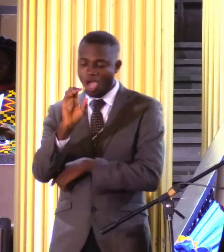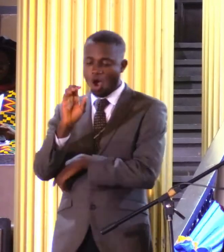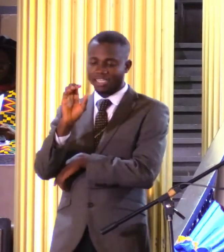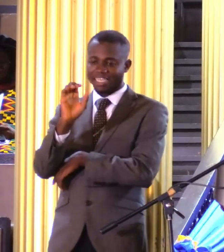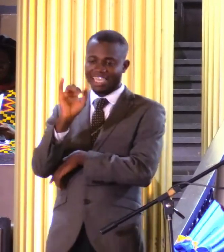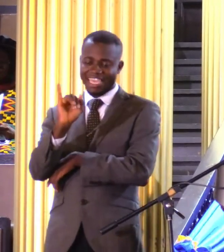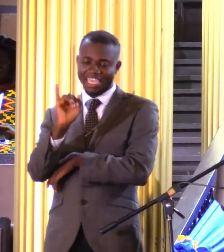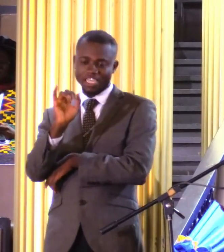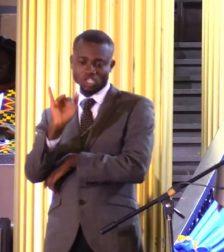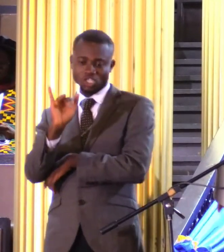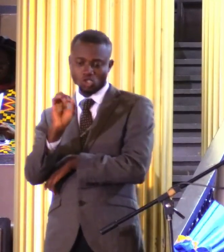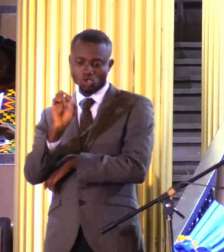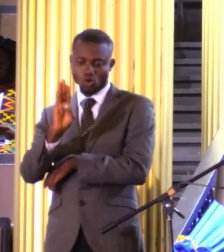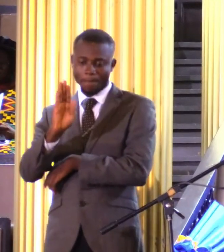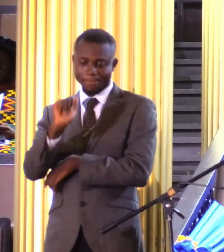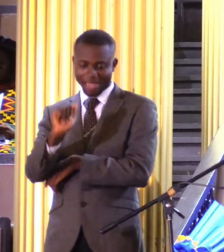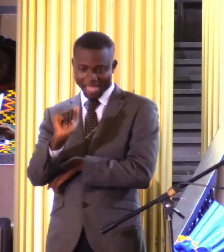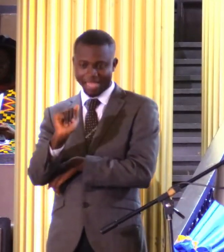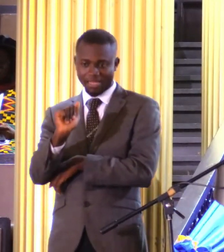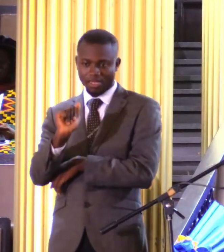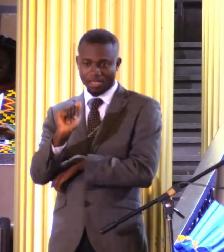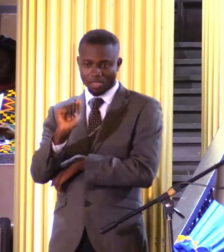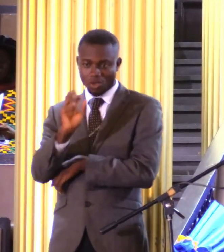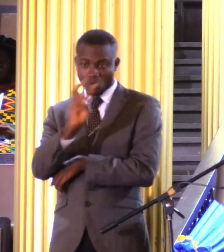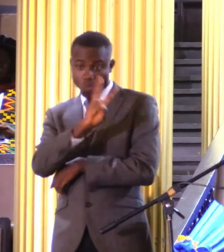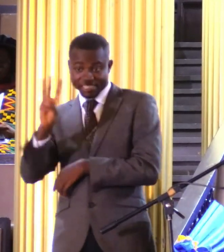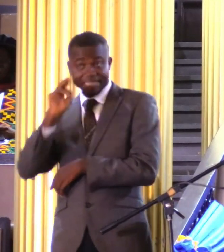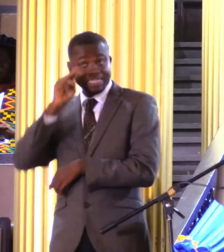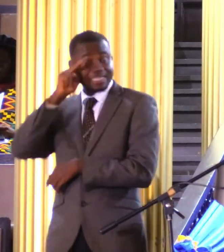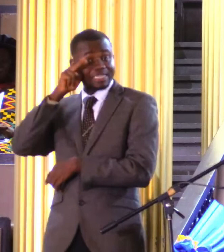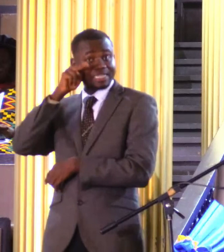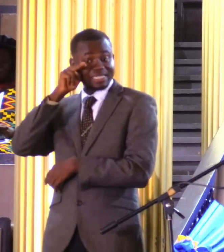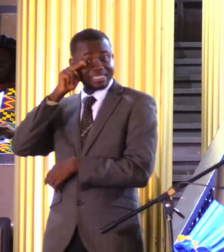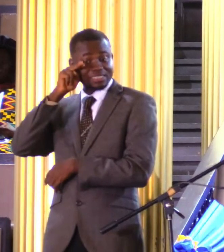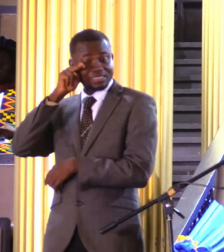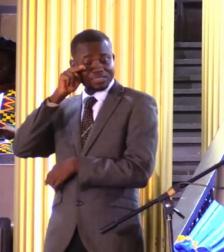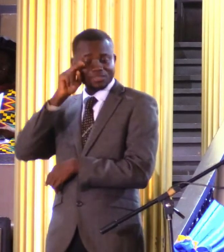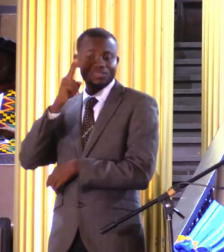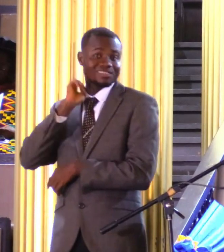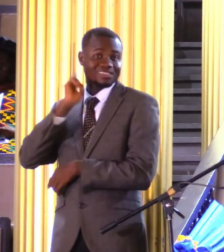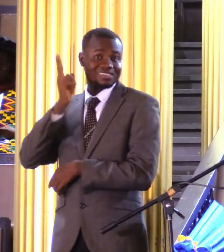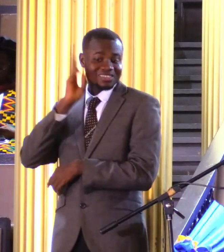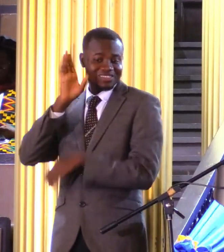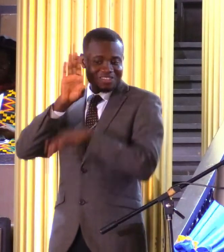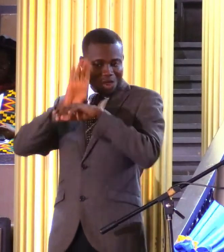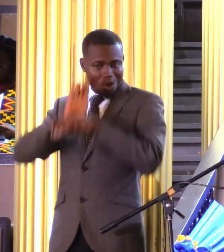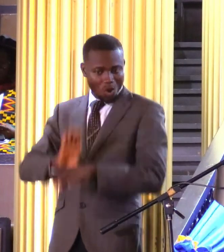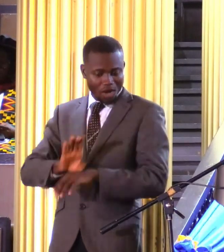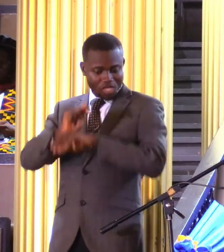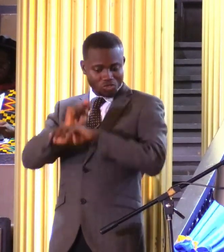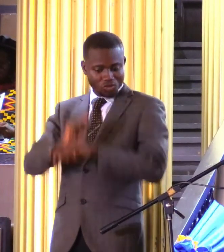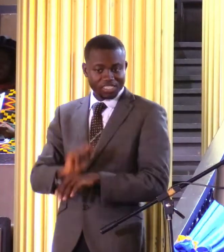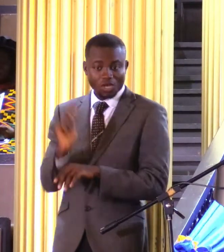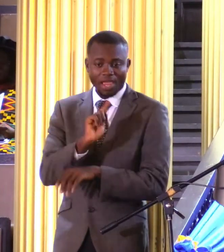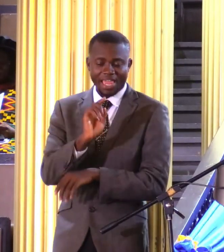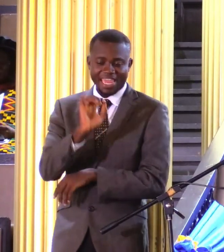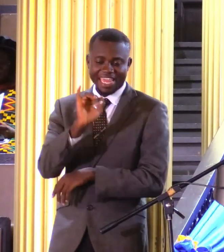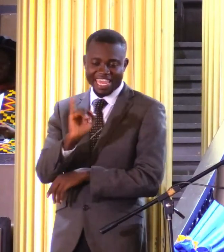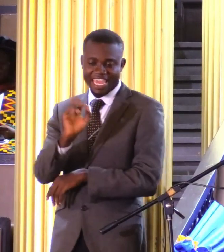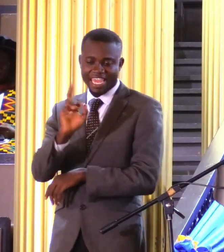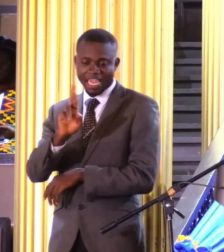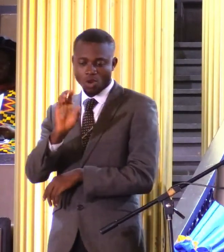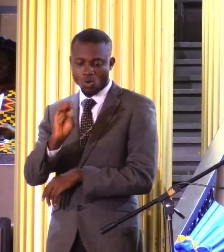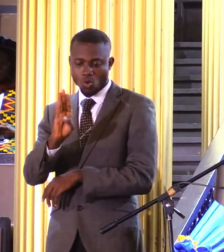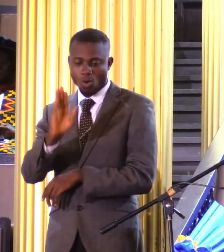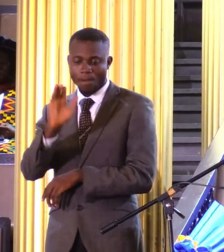people of southwestern Nigeria. Its history is deeply rooted in the culture and traditions of the Yoruba people. It